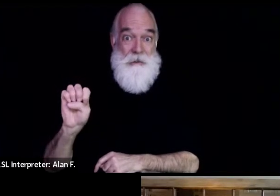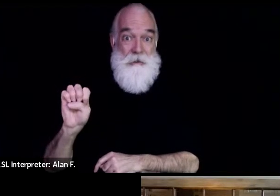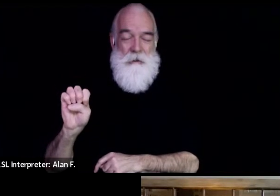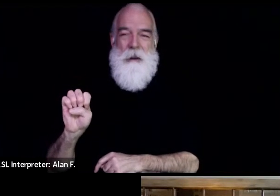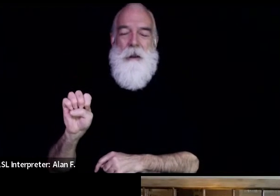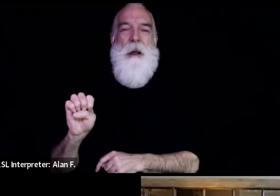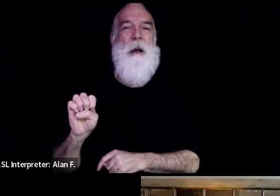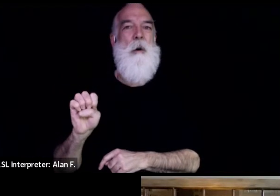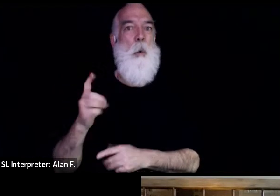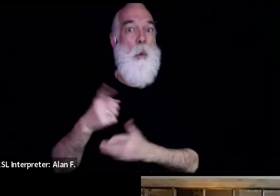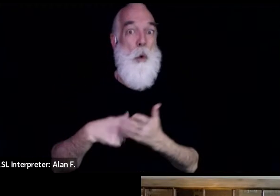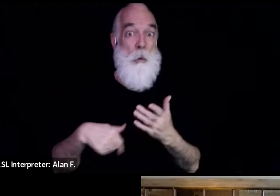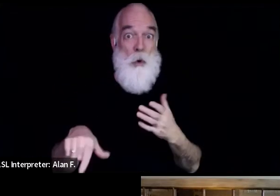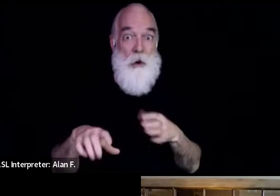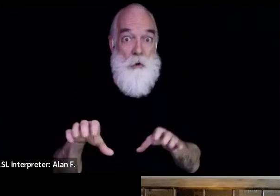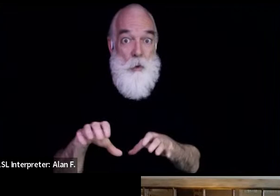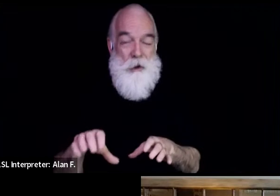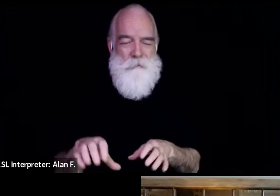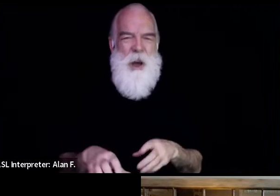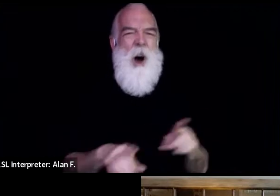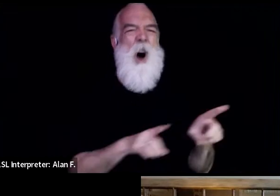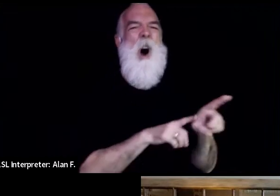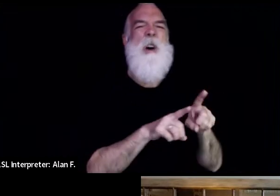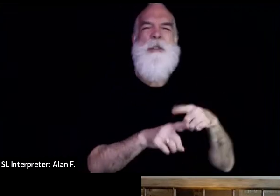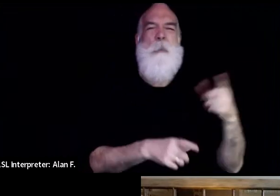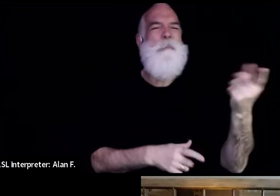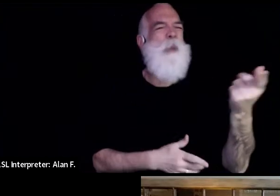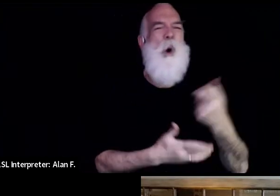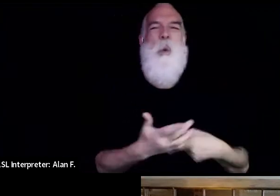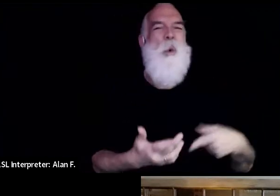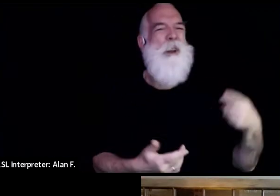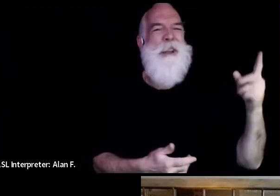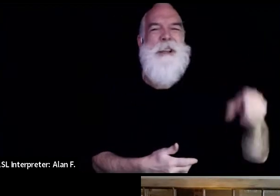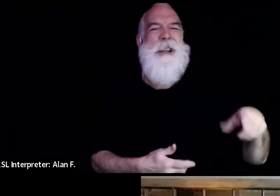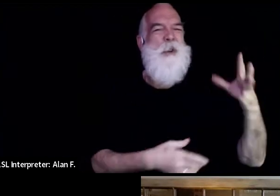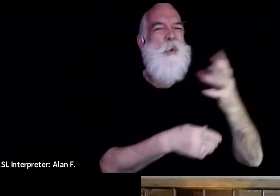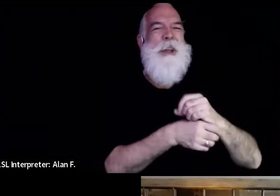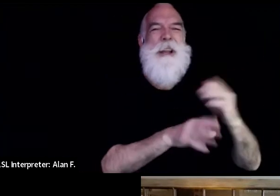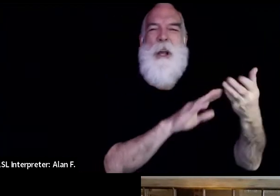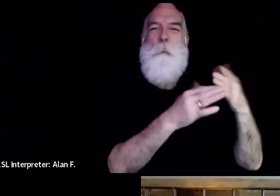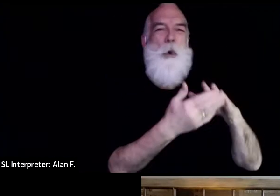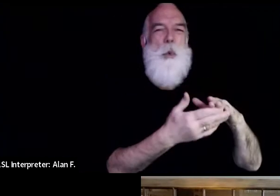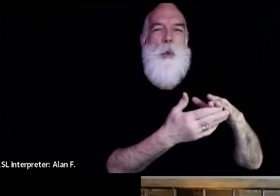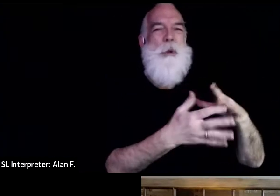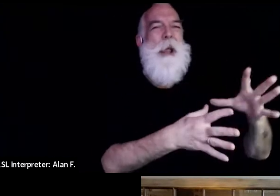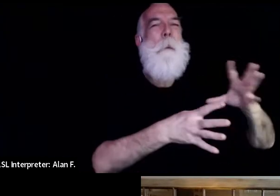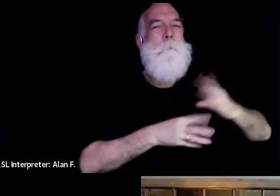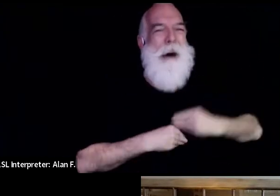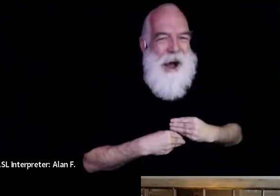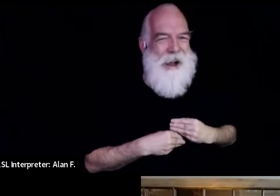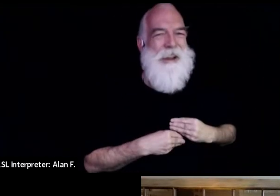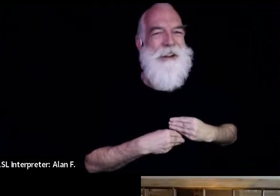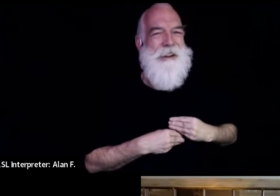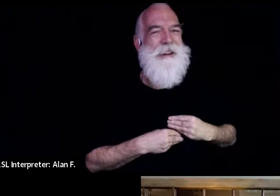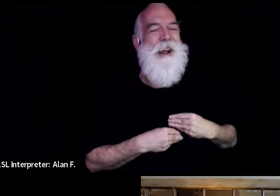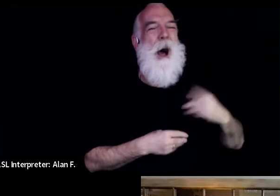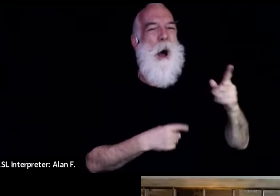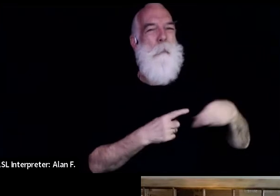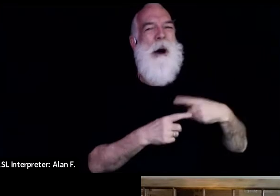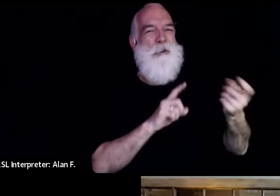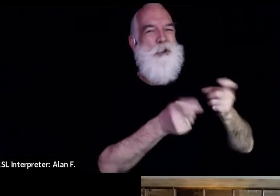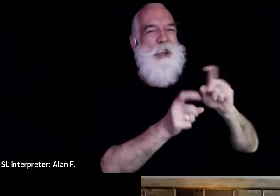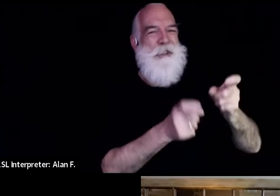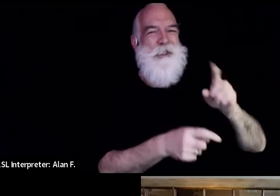your perspective on what it takes to get community buy-in for changes in the criminal justice system, both in terms of public